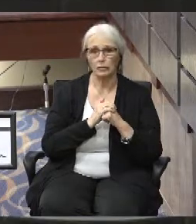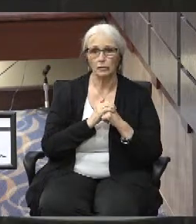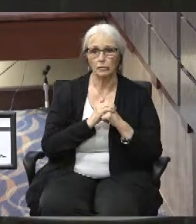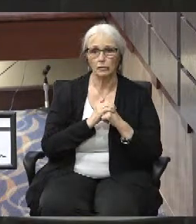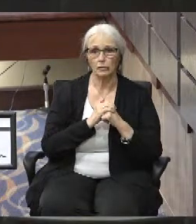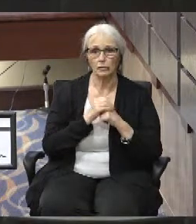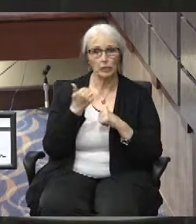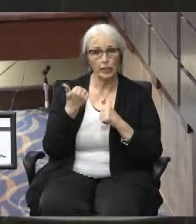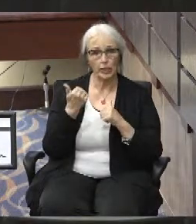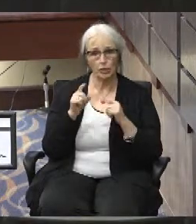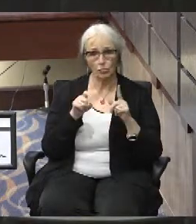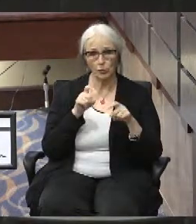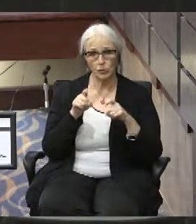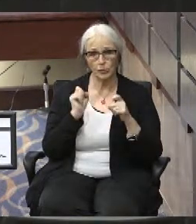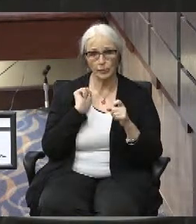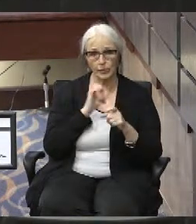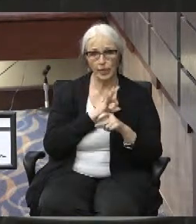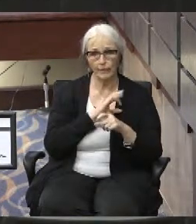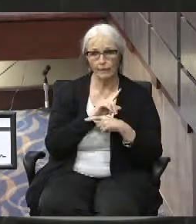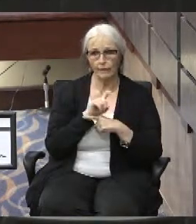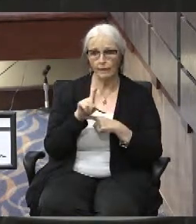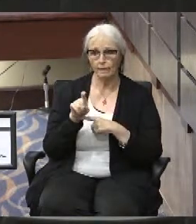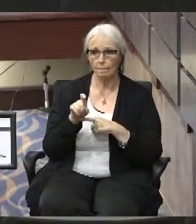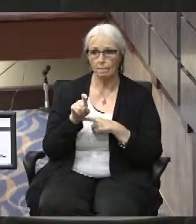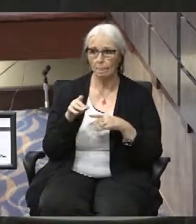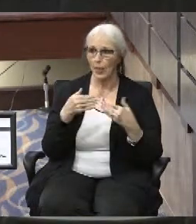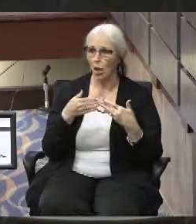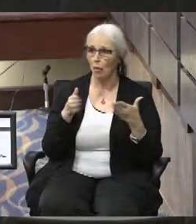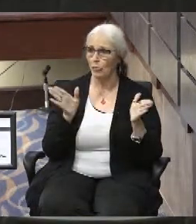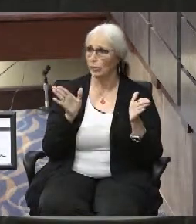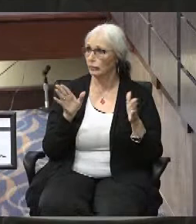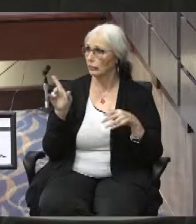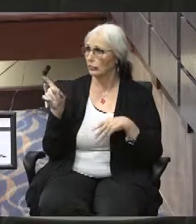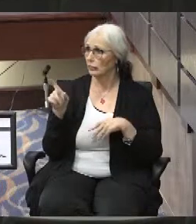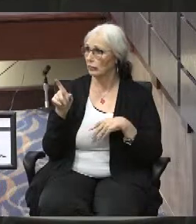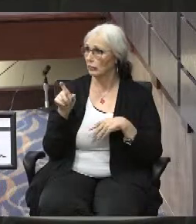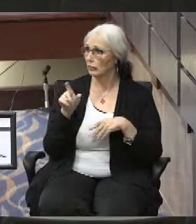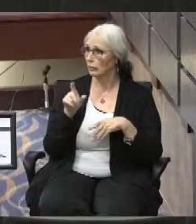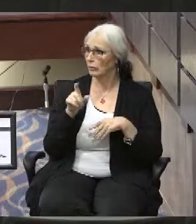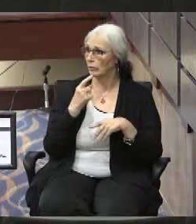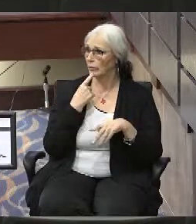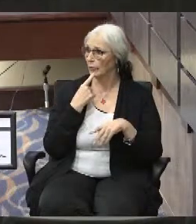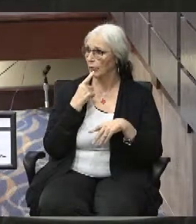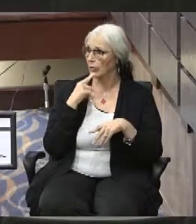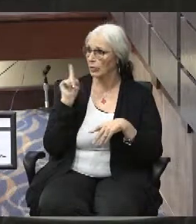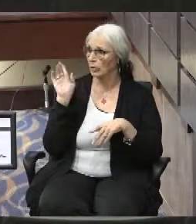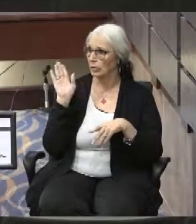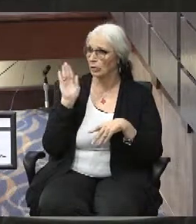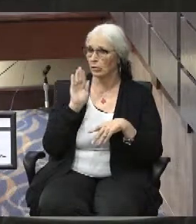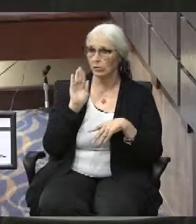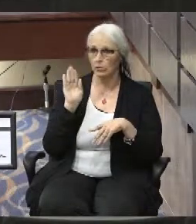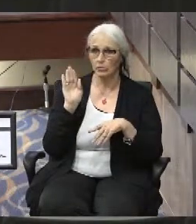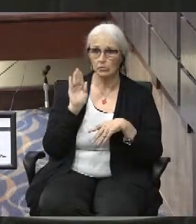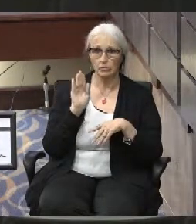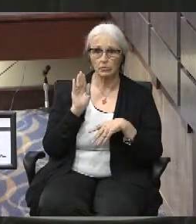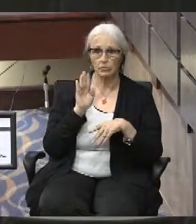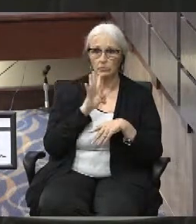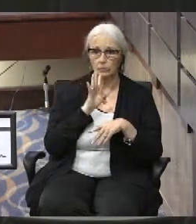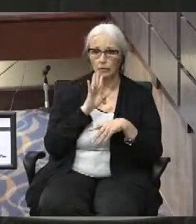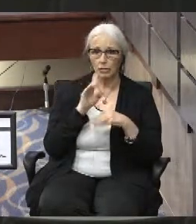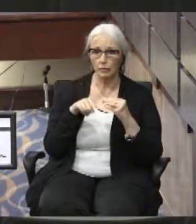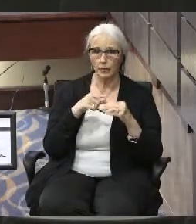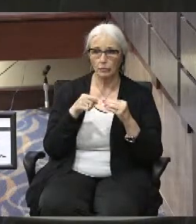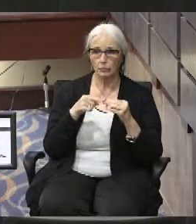Are there any questions for staff? We'll open a public hearing on, for comments. Is there anyone here to speak on this item?